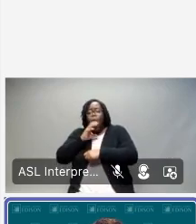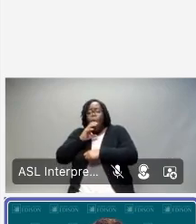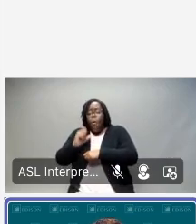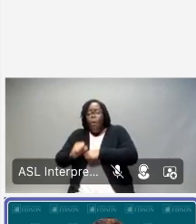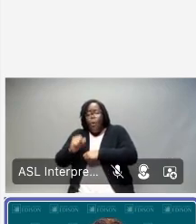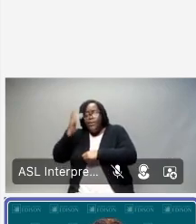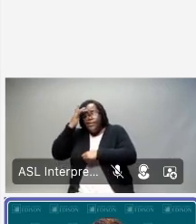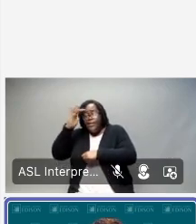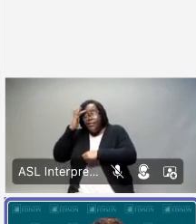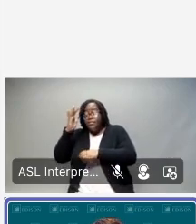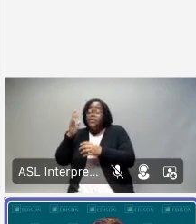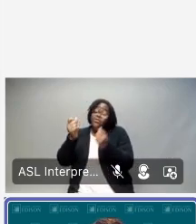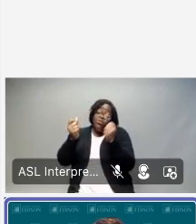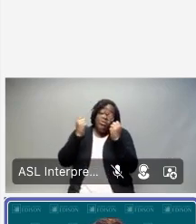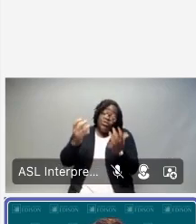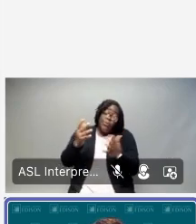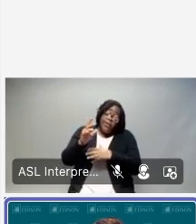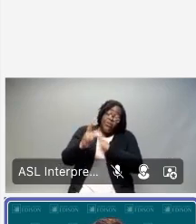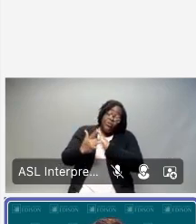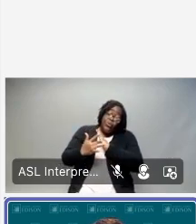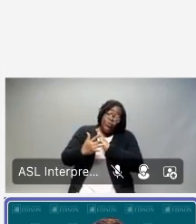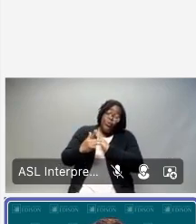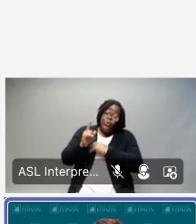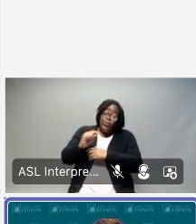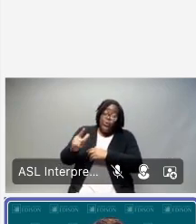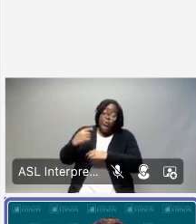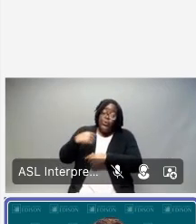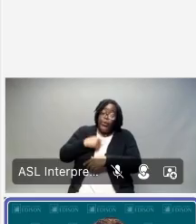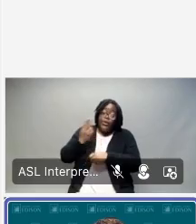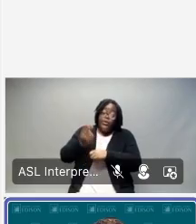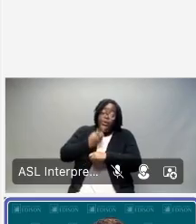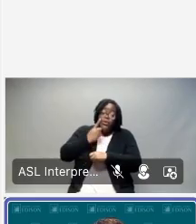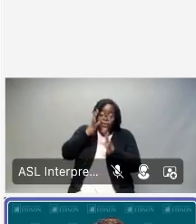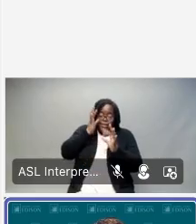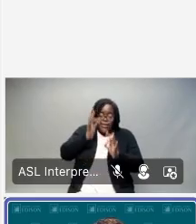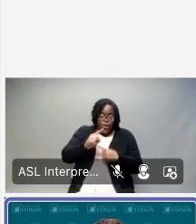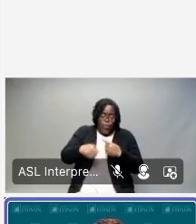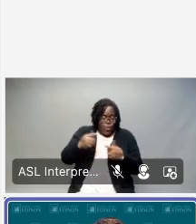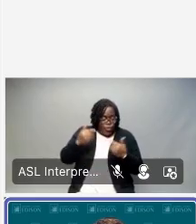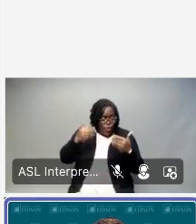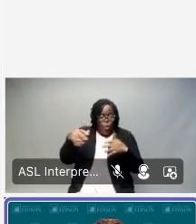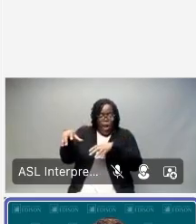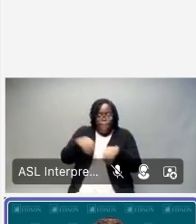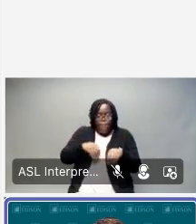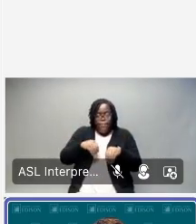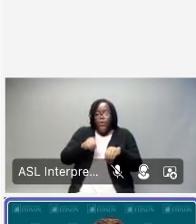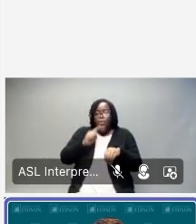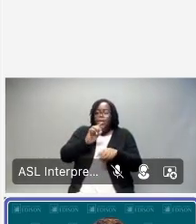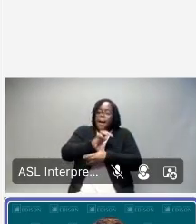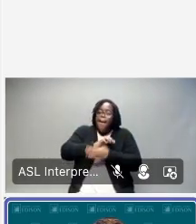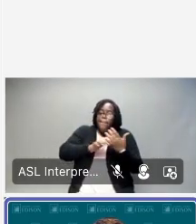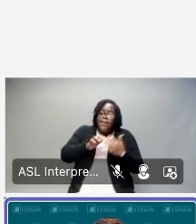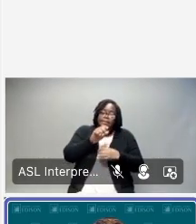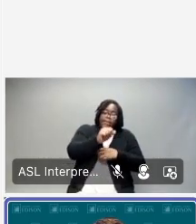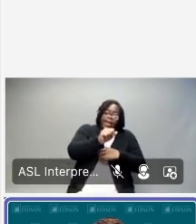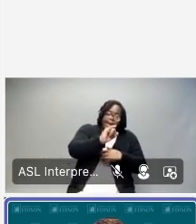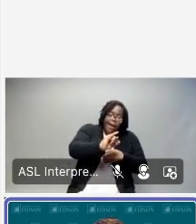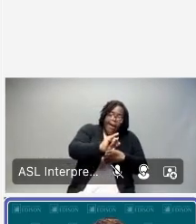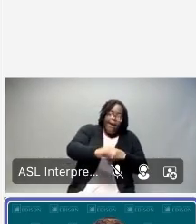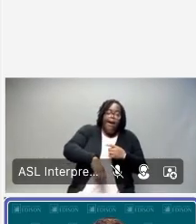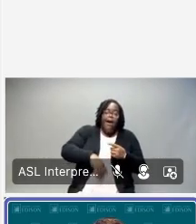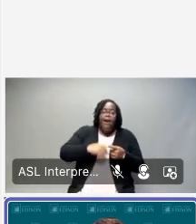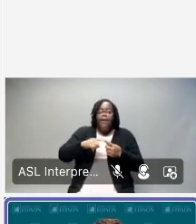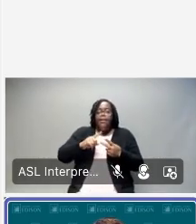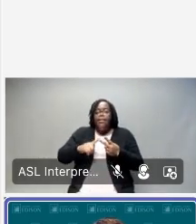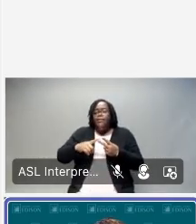There are a number of tools that we use to determine when we need to shut off power. So it's a combination of AI,